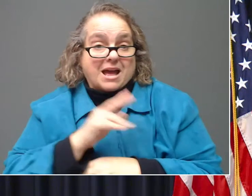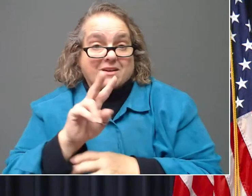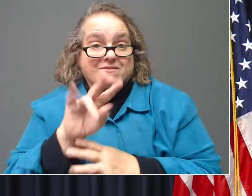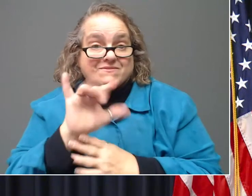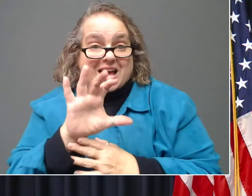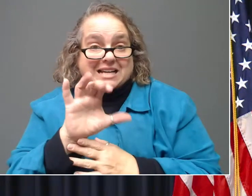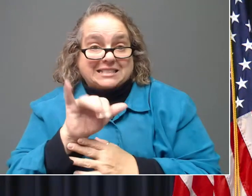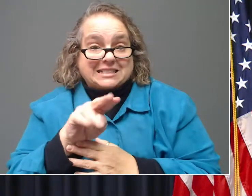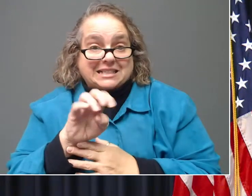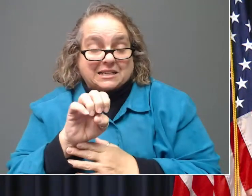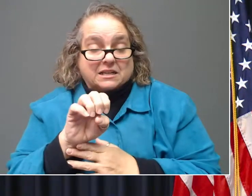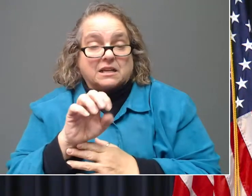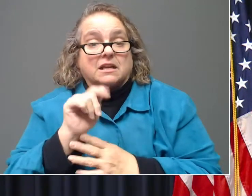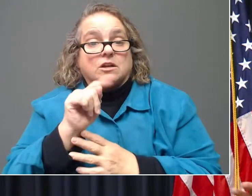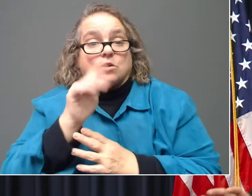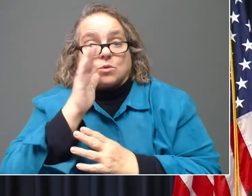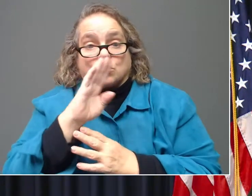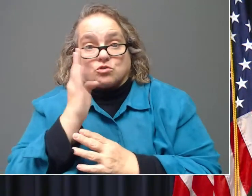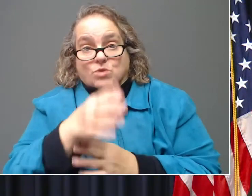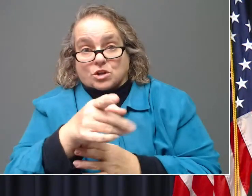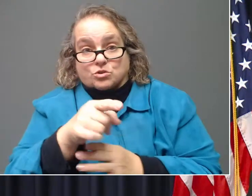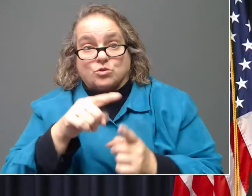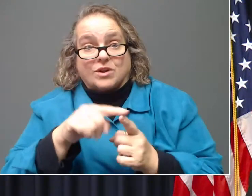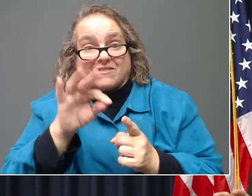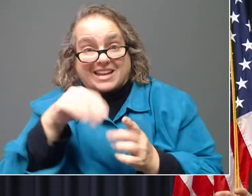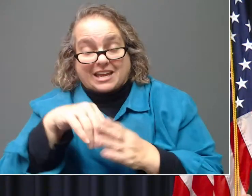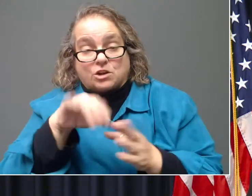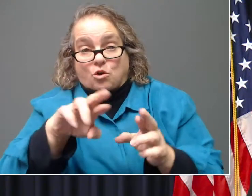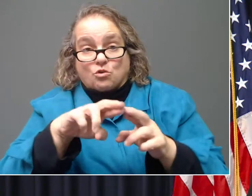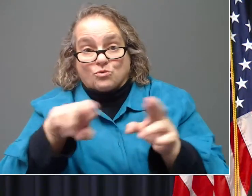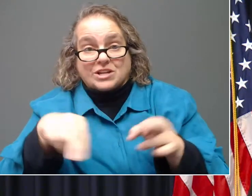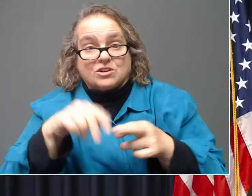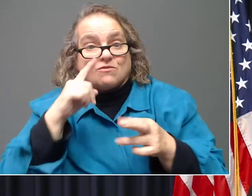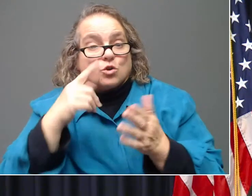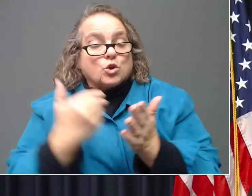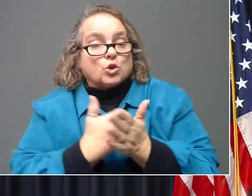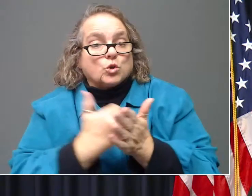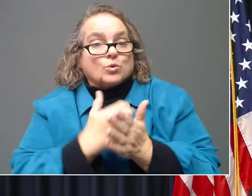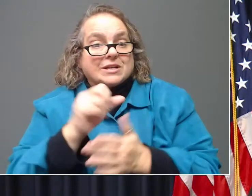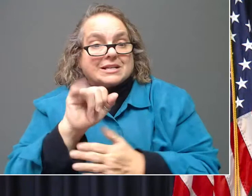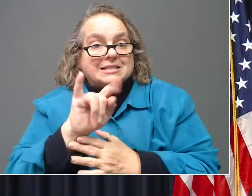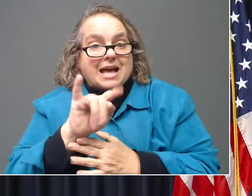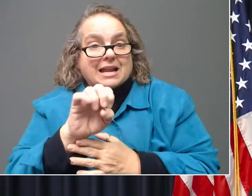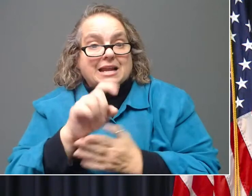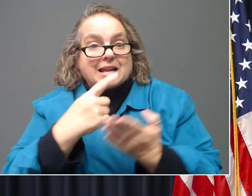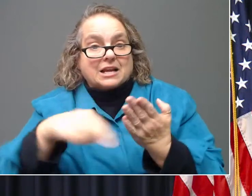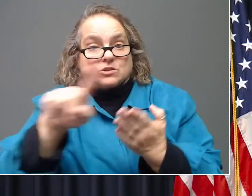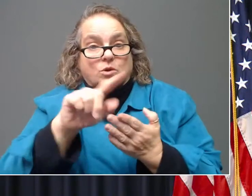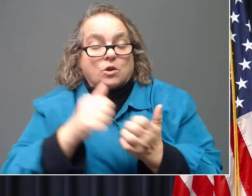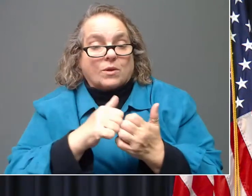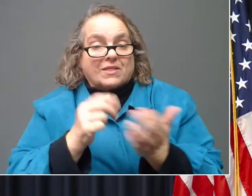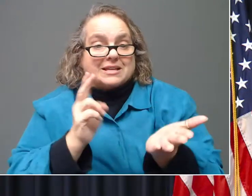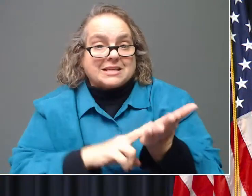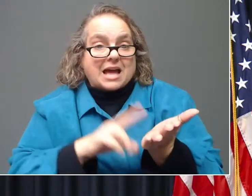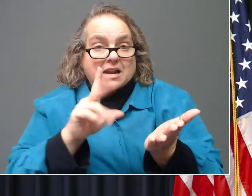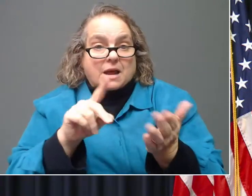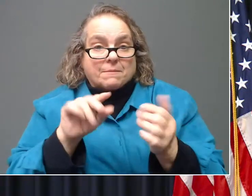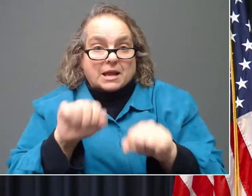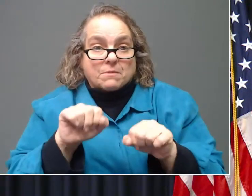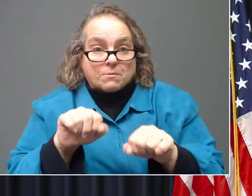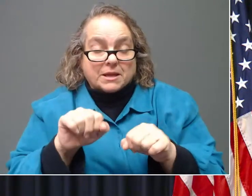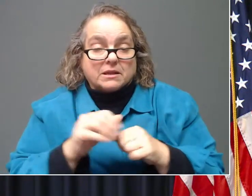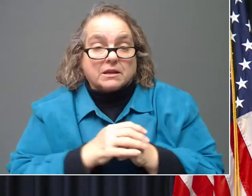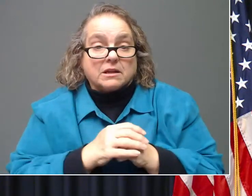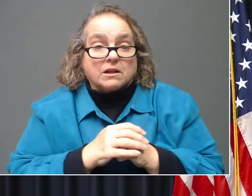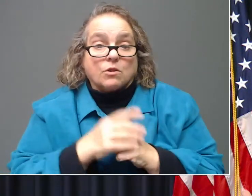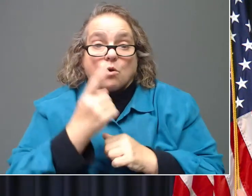you, if it's in your region, to any of those new sites for next week with their sign-up capabilities. One thing that we're